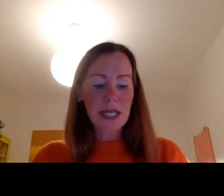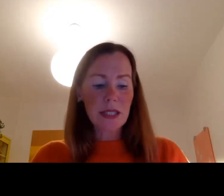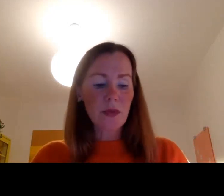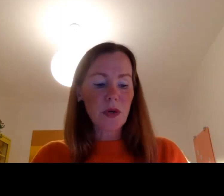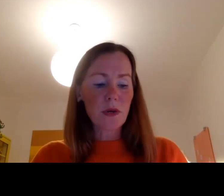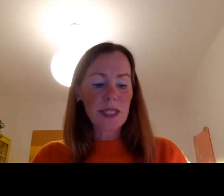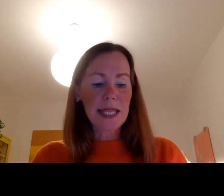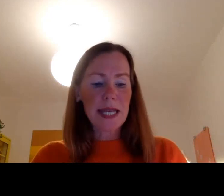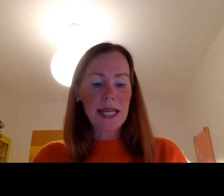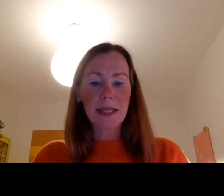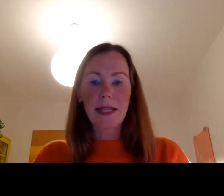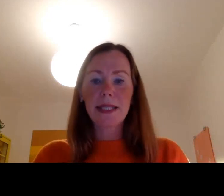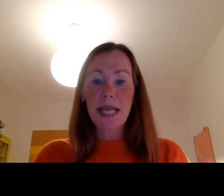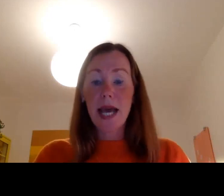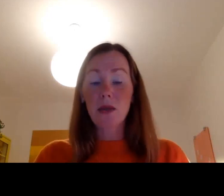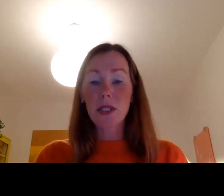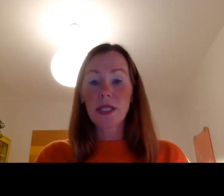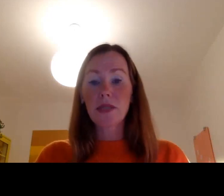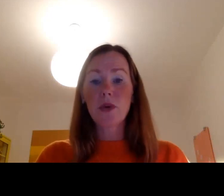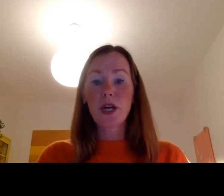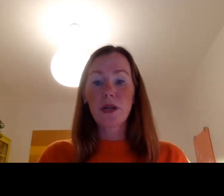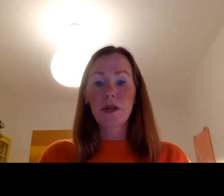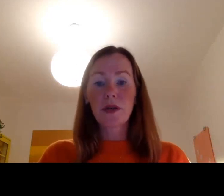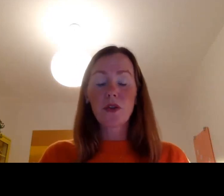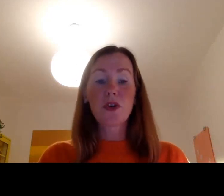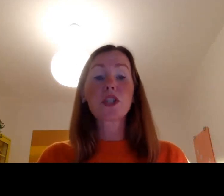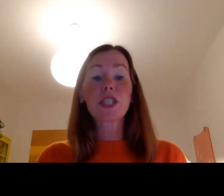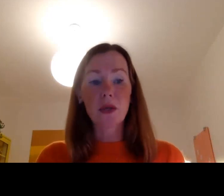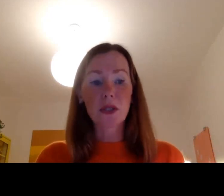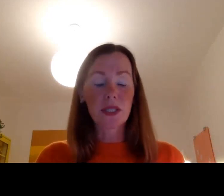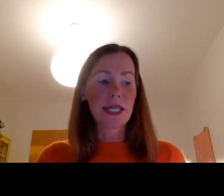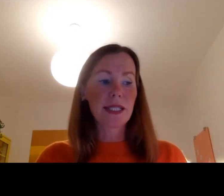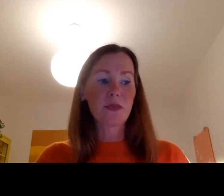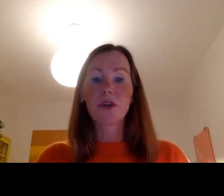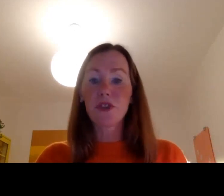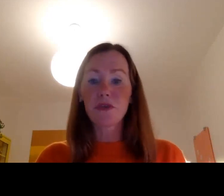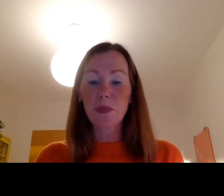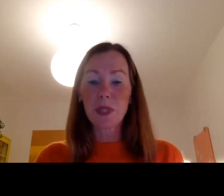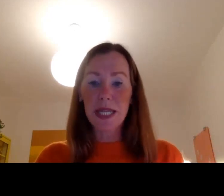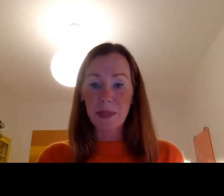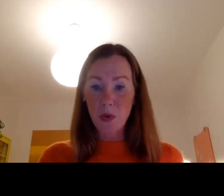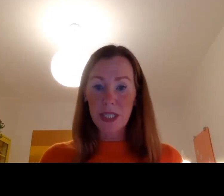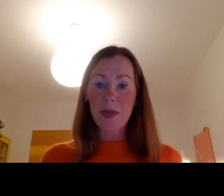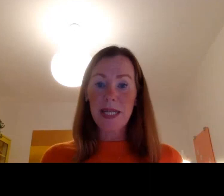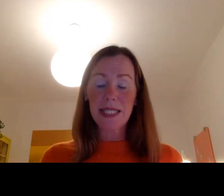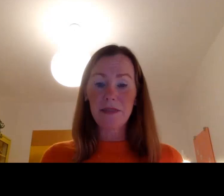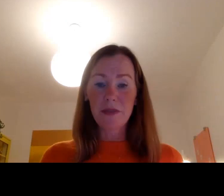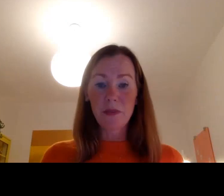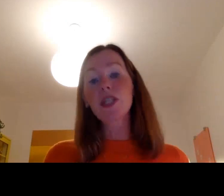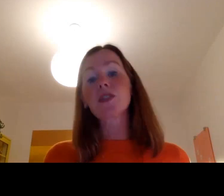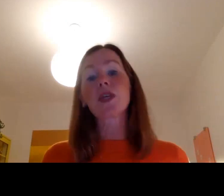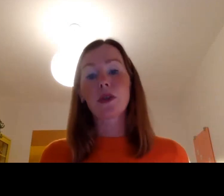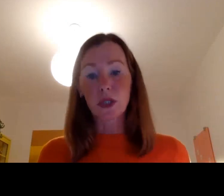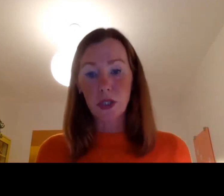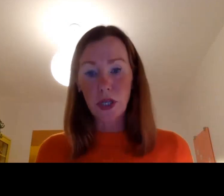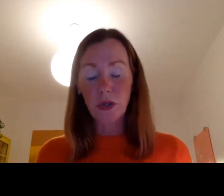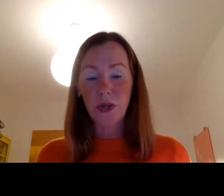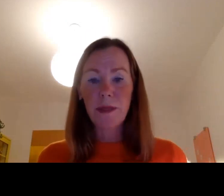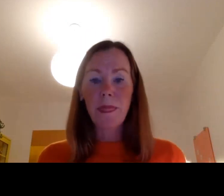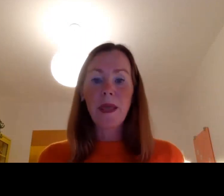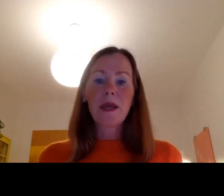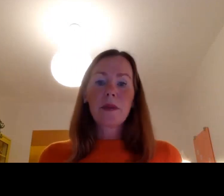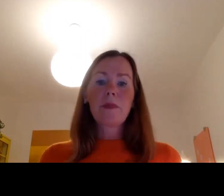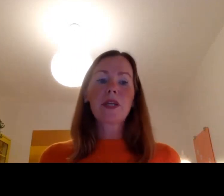first years, we always said that these houses were, or the first house at least, were 15% more expensive, because we thought